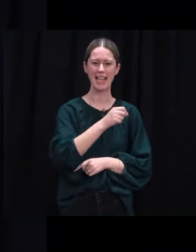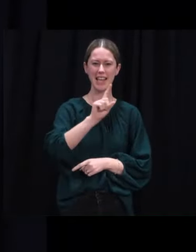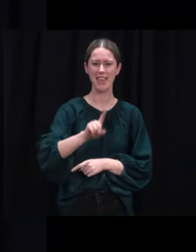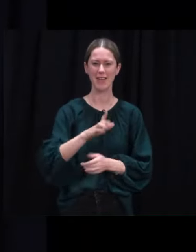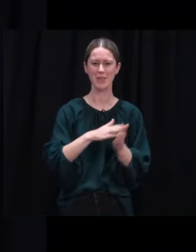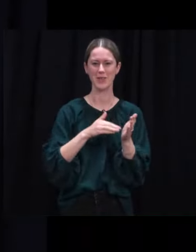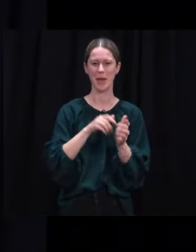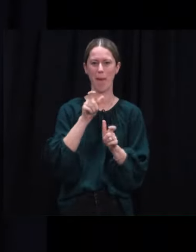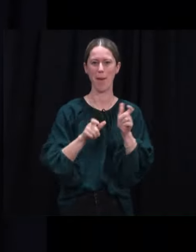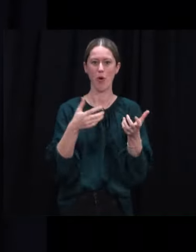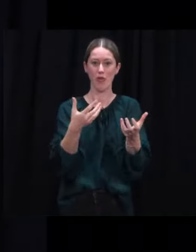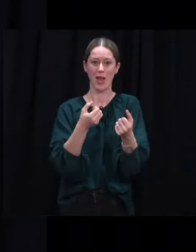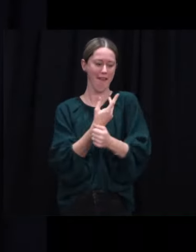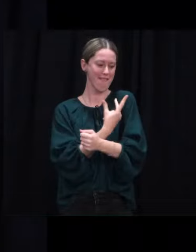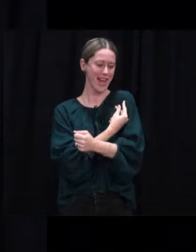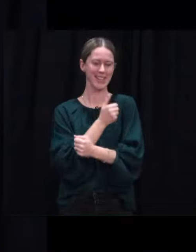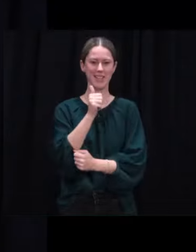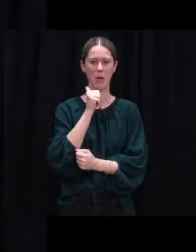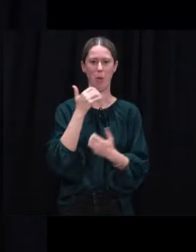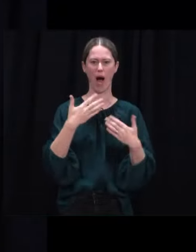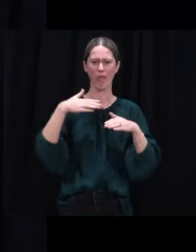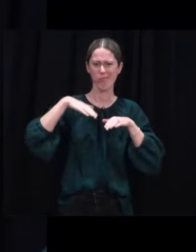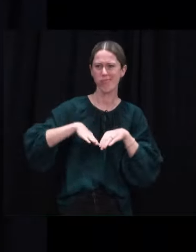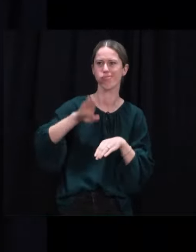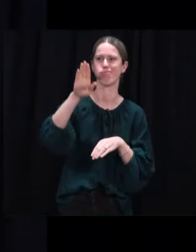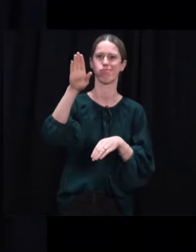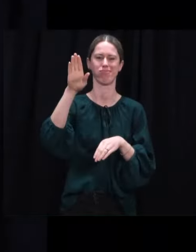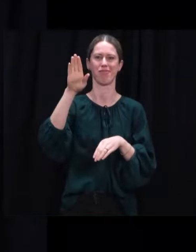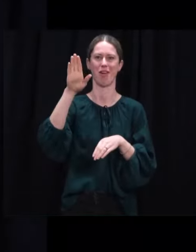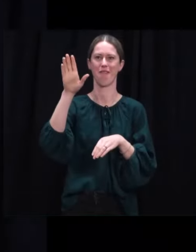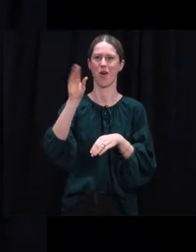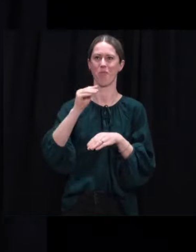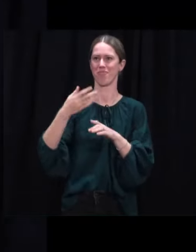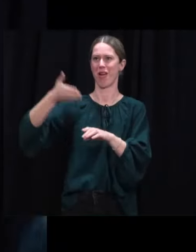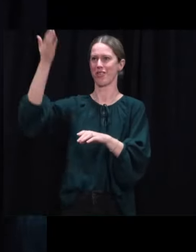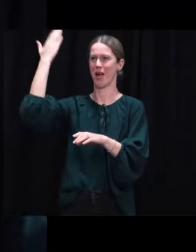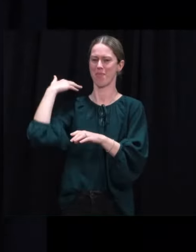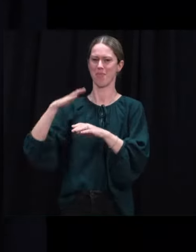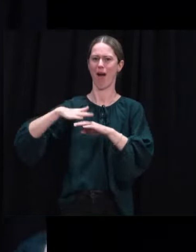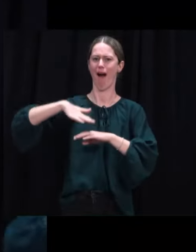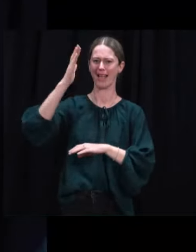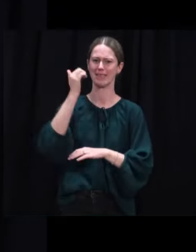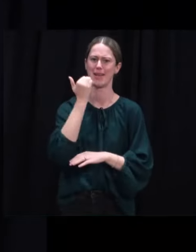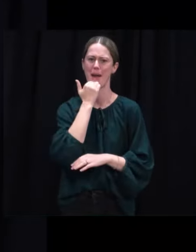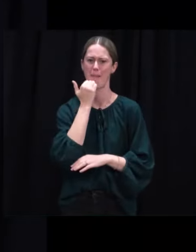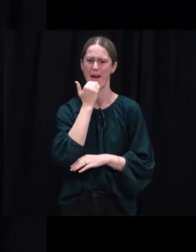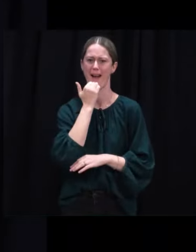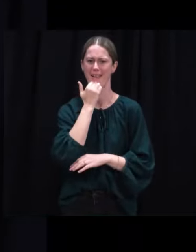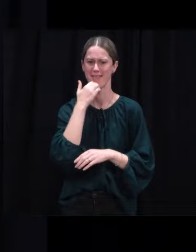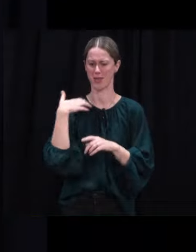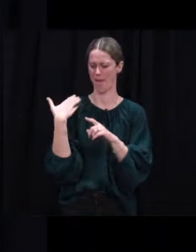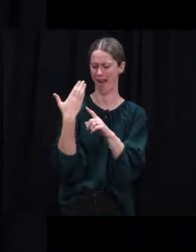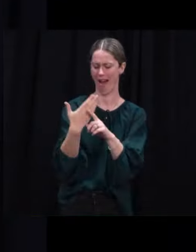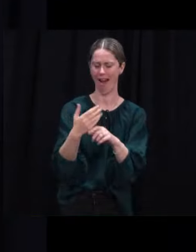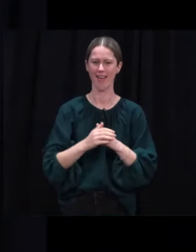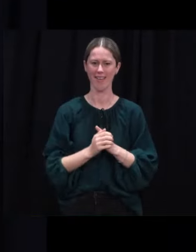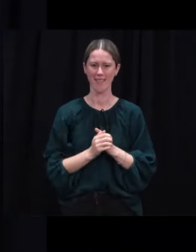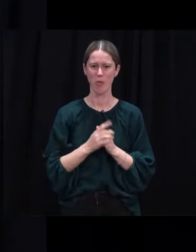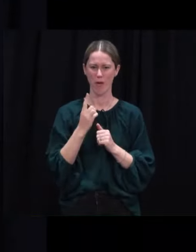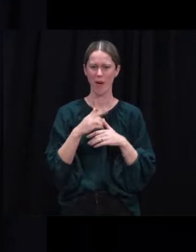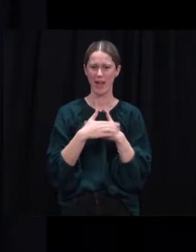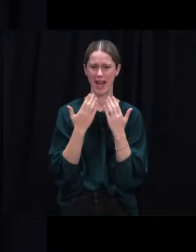a vaccine yesterday, by far the biggest day that we've had since we started rolling out the vaccine in New Zealand. So a big thank